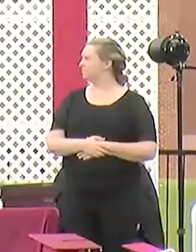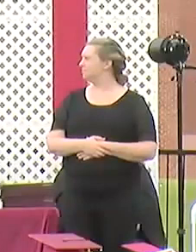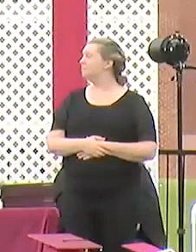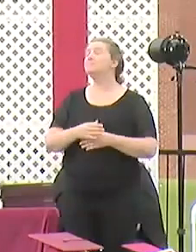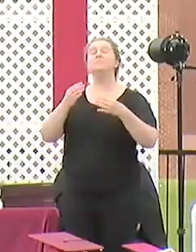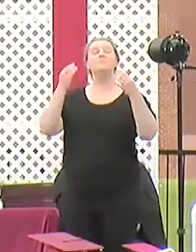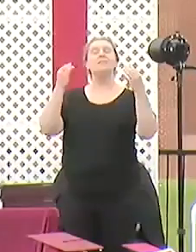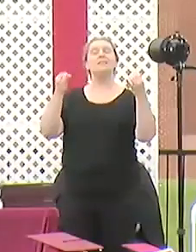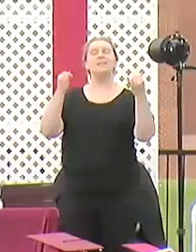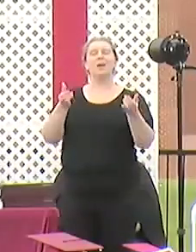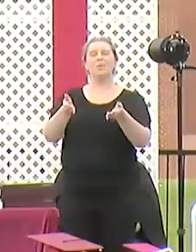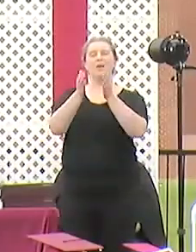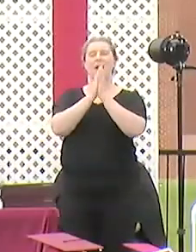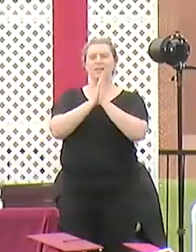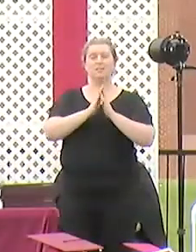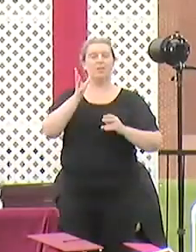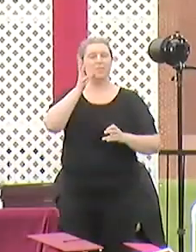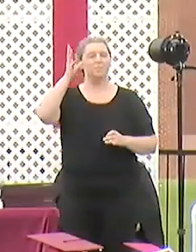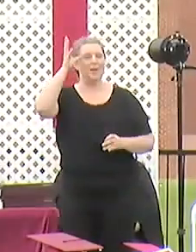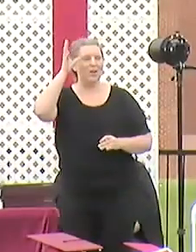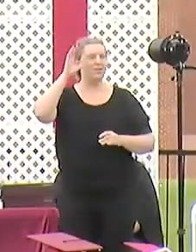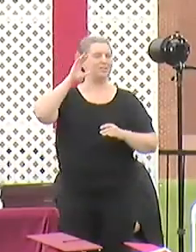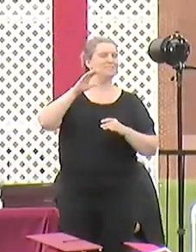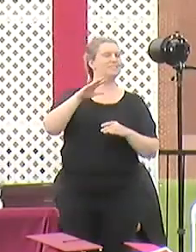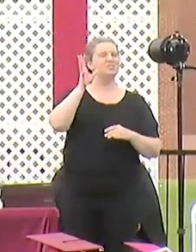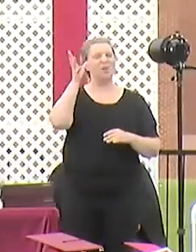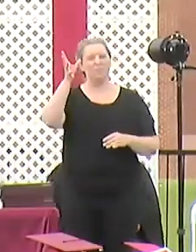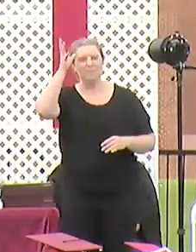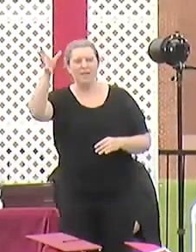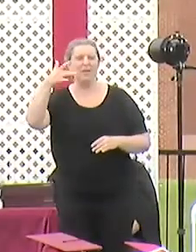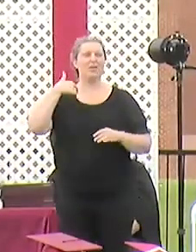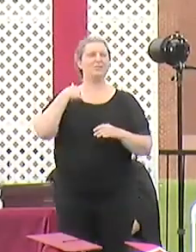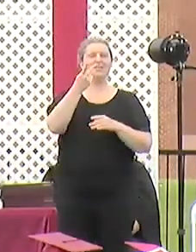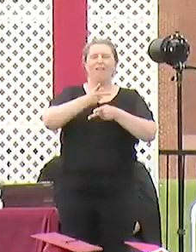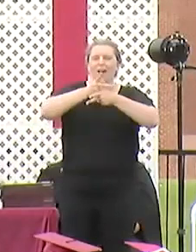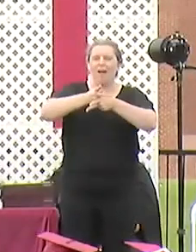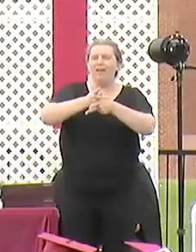At this time, we ask all parents and guardians of graduating students to please stand.